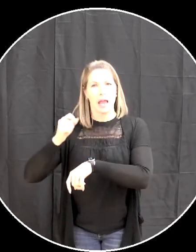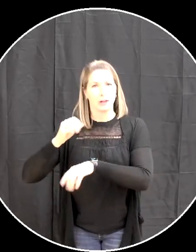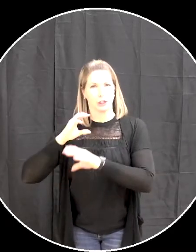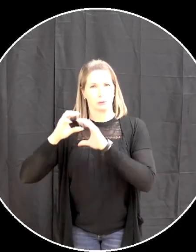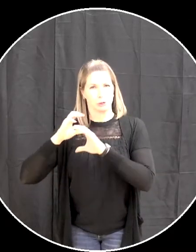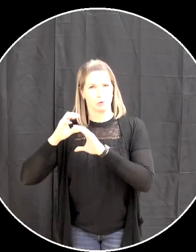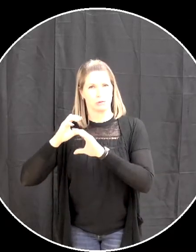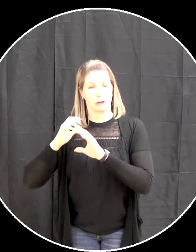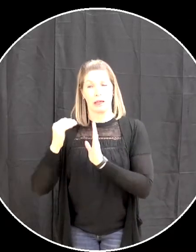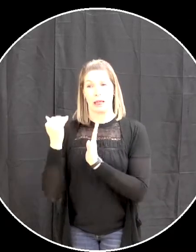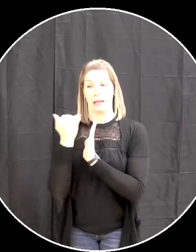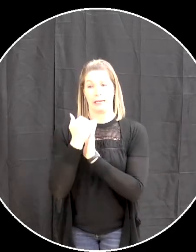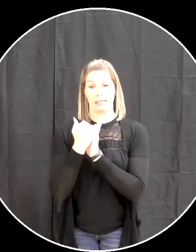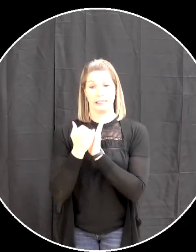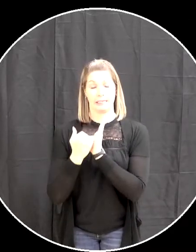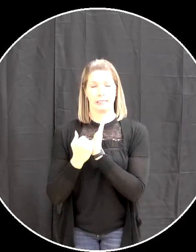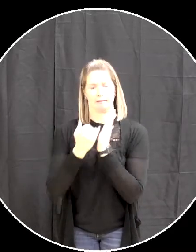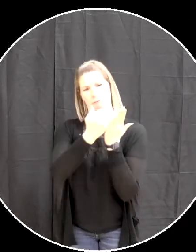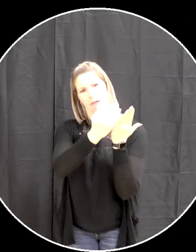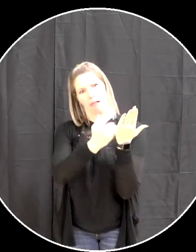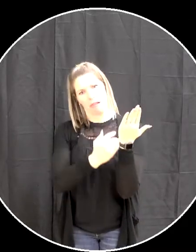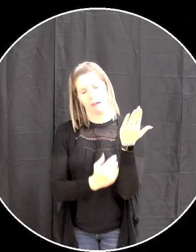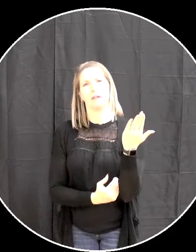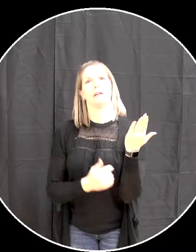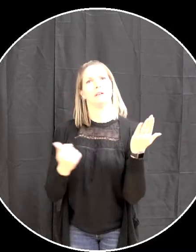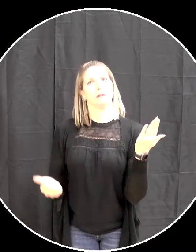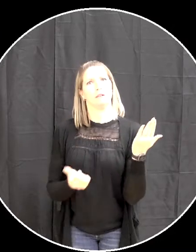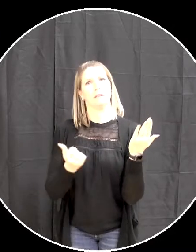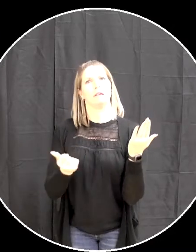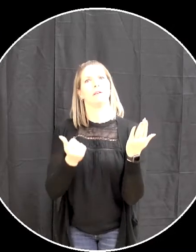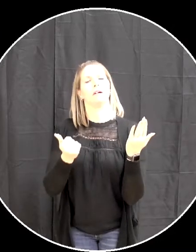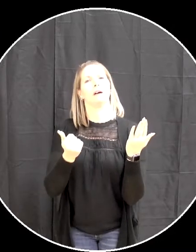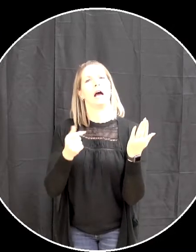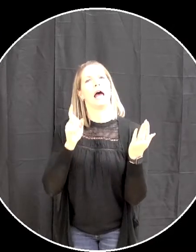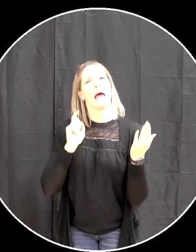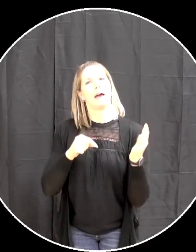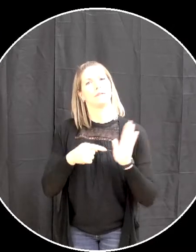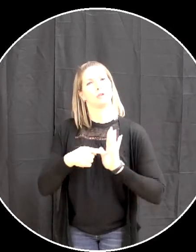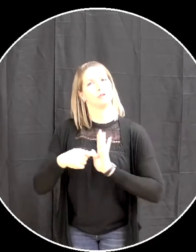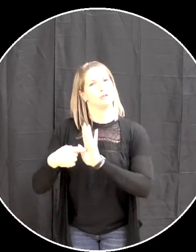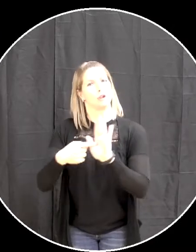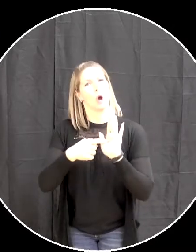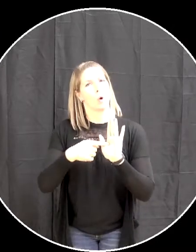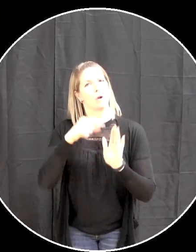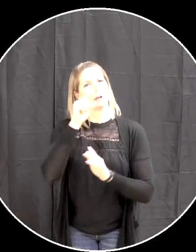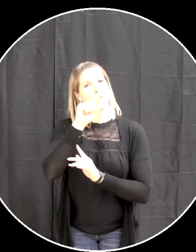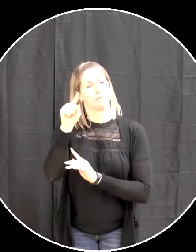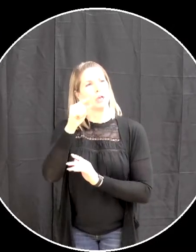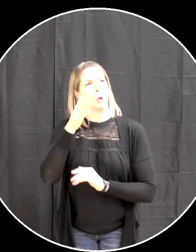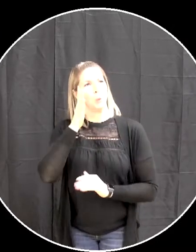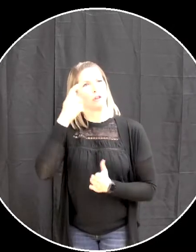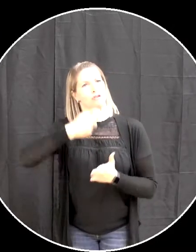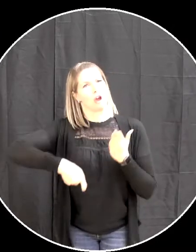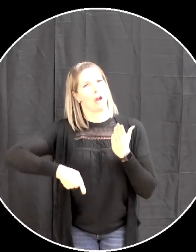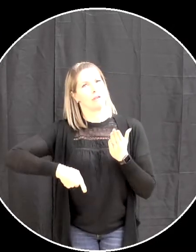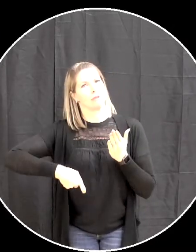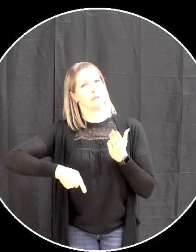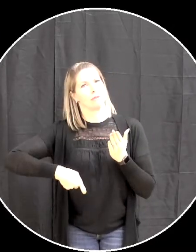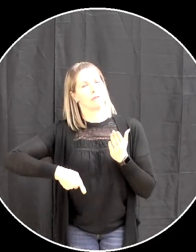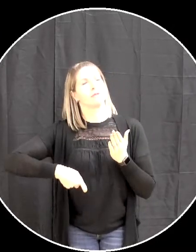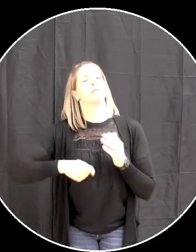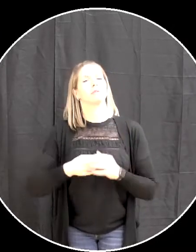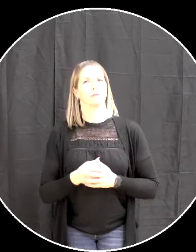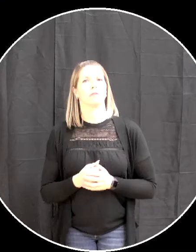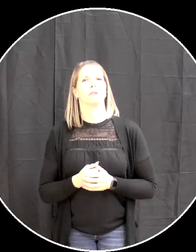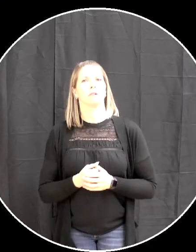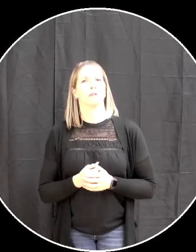kind of a long list of items that we're required to communicate to those charged with governance, and it'll tell you when we're required to communicate. So some